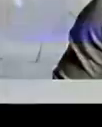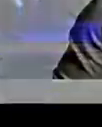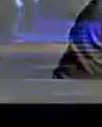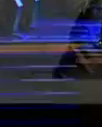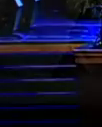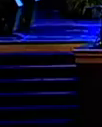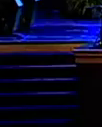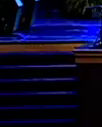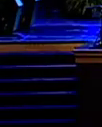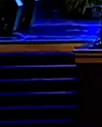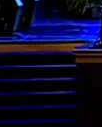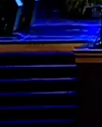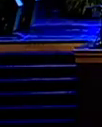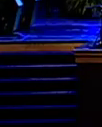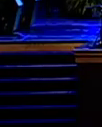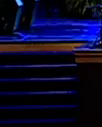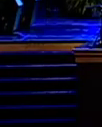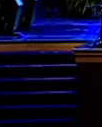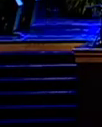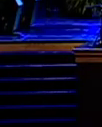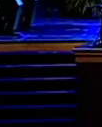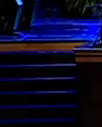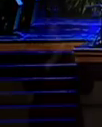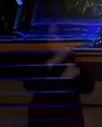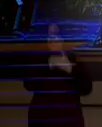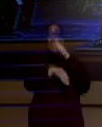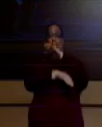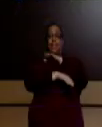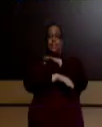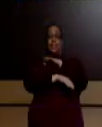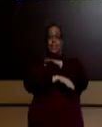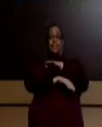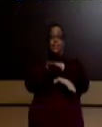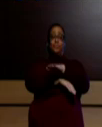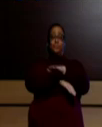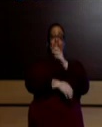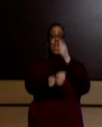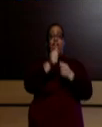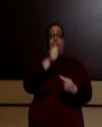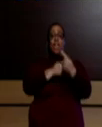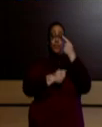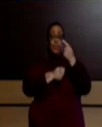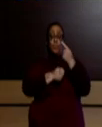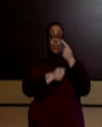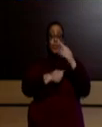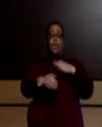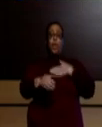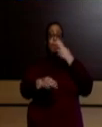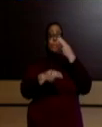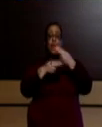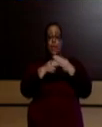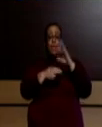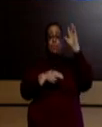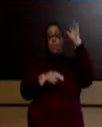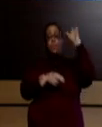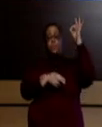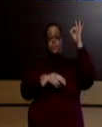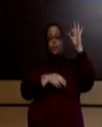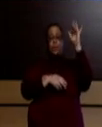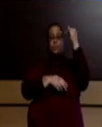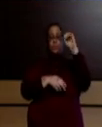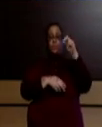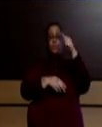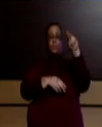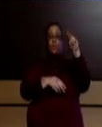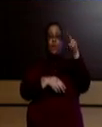Well, good evening, Chicago, surrounding areas, United States, the world. My name is Pastor John Hannon, and I'm excited